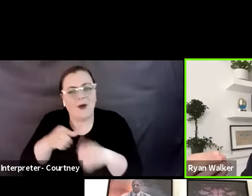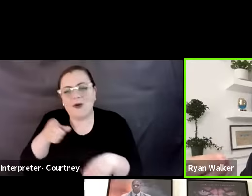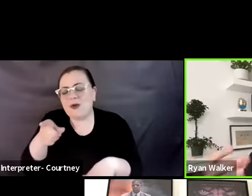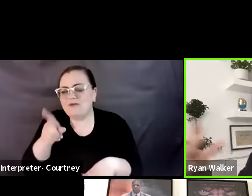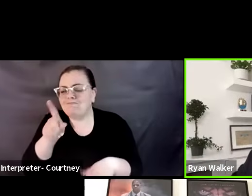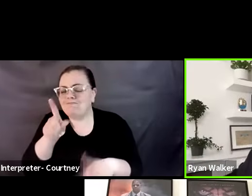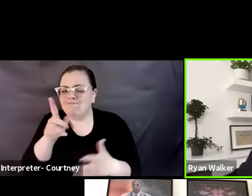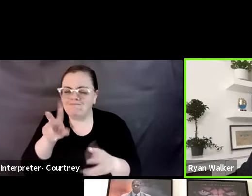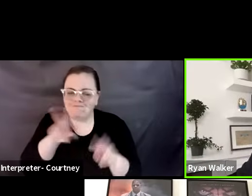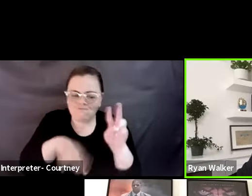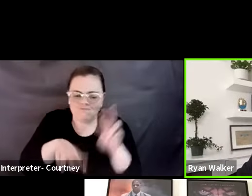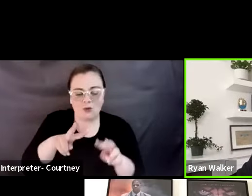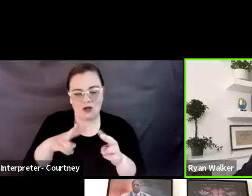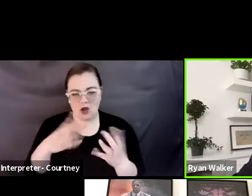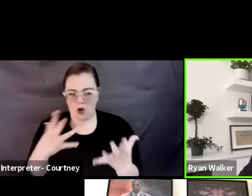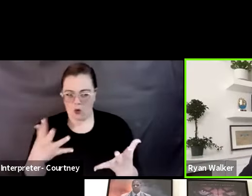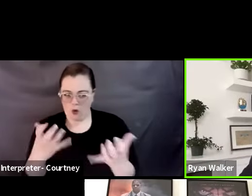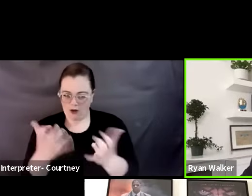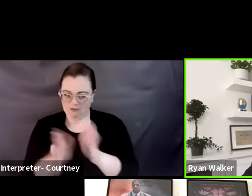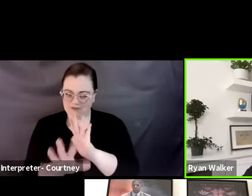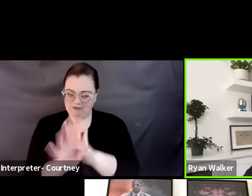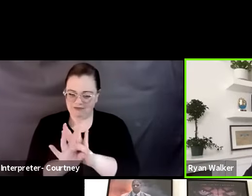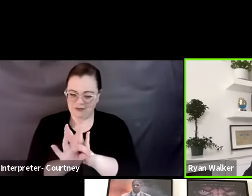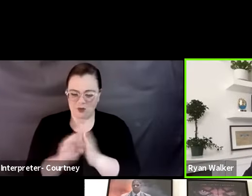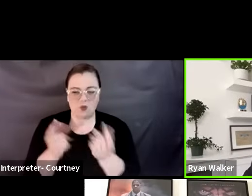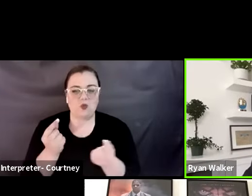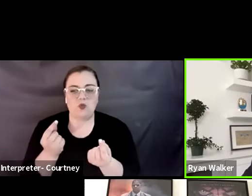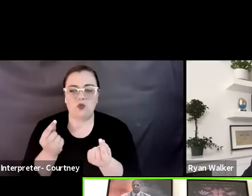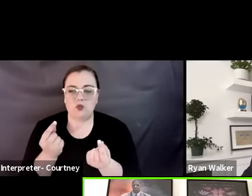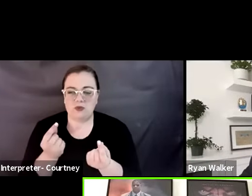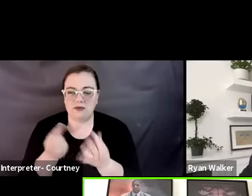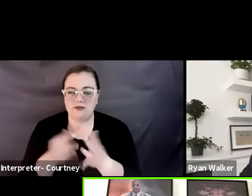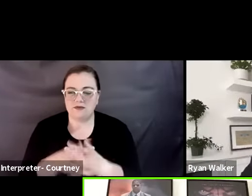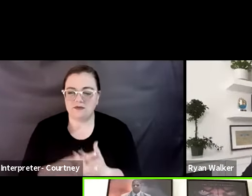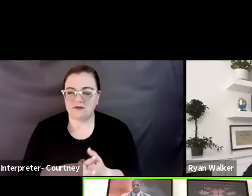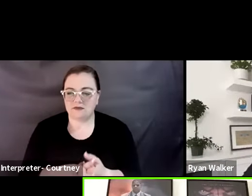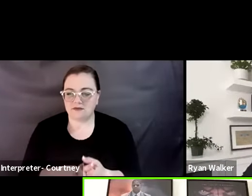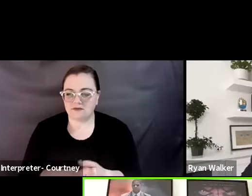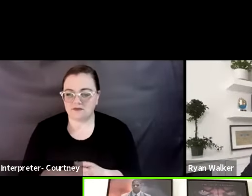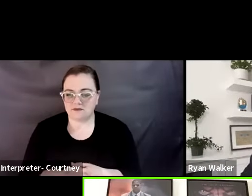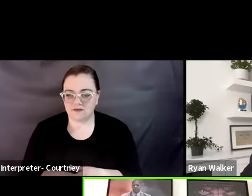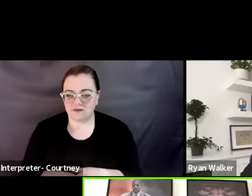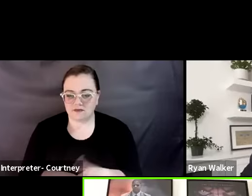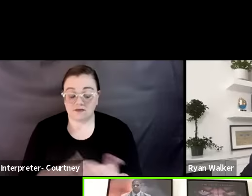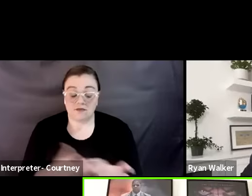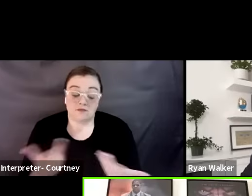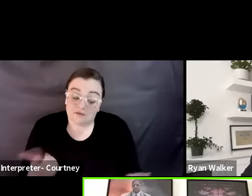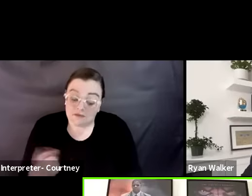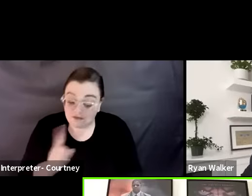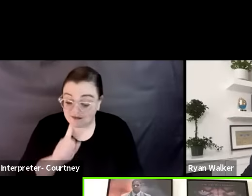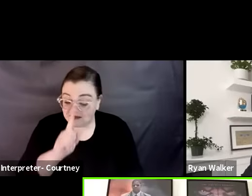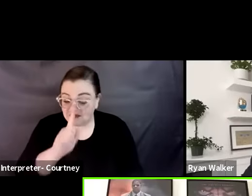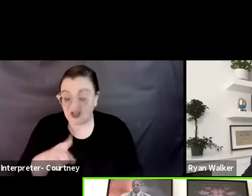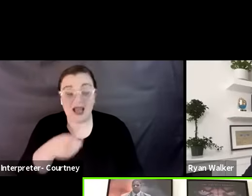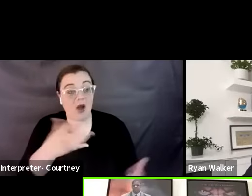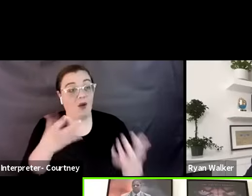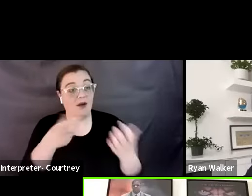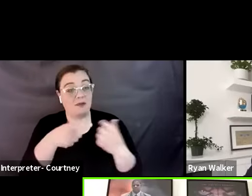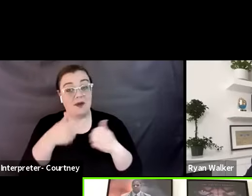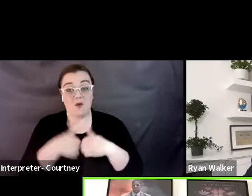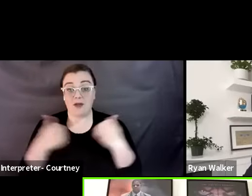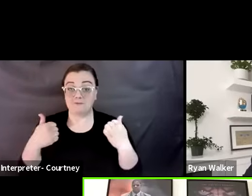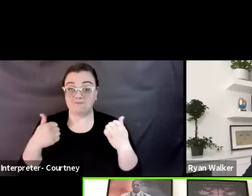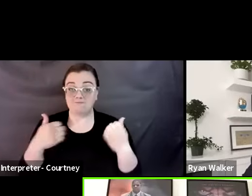raw and so new, but has this huge captive audience? Well, just openness, truthfully, because our value to